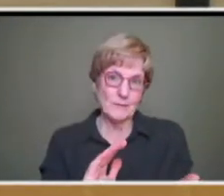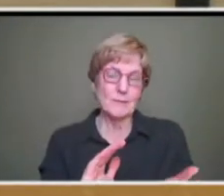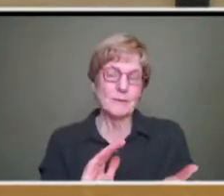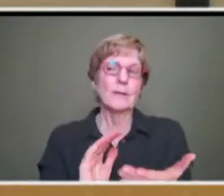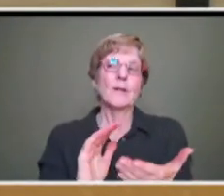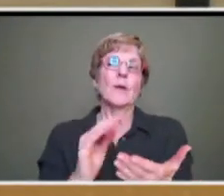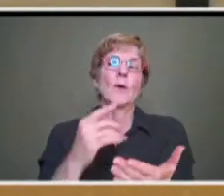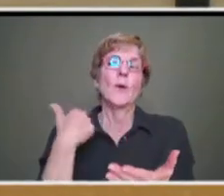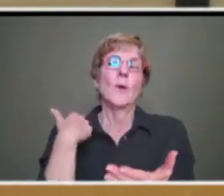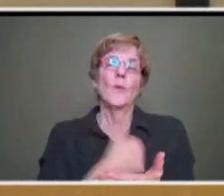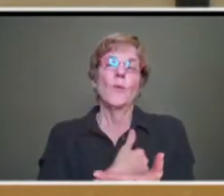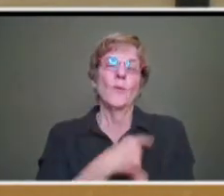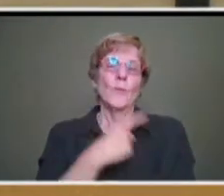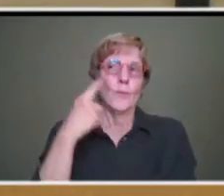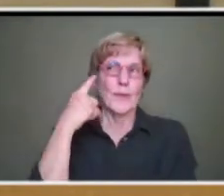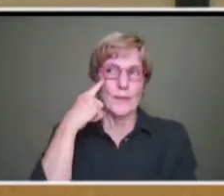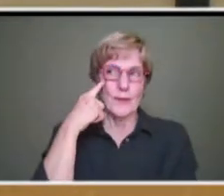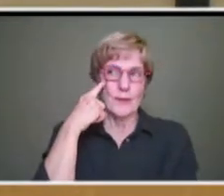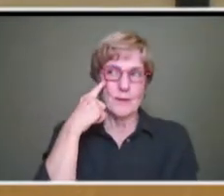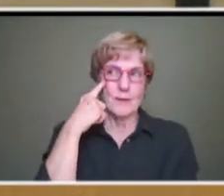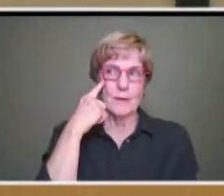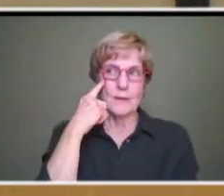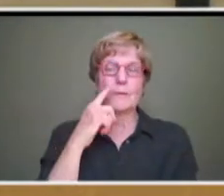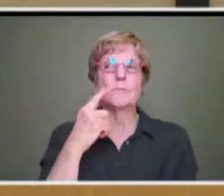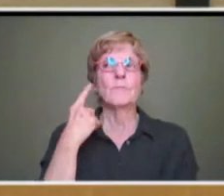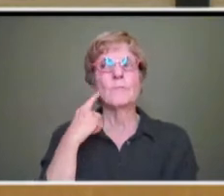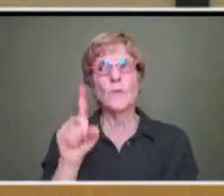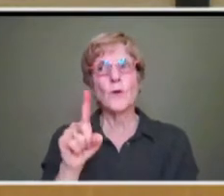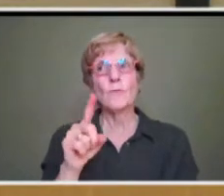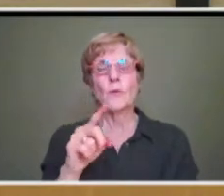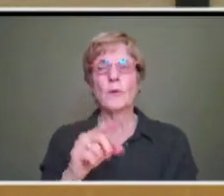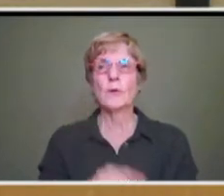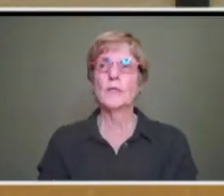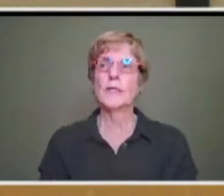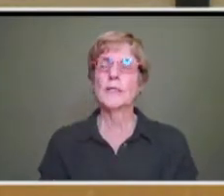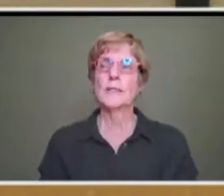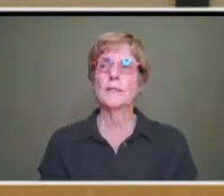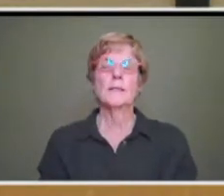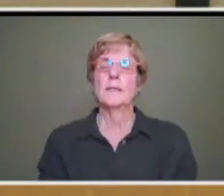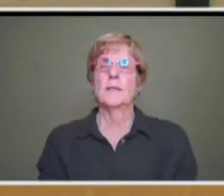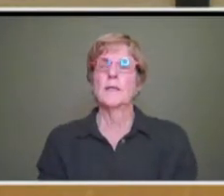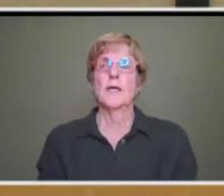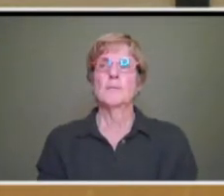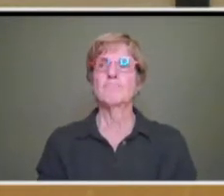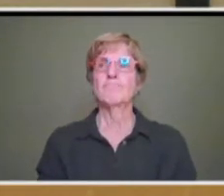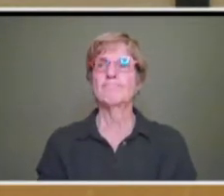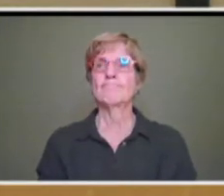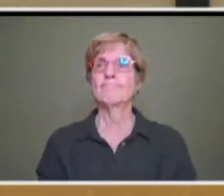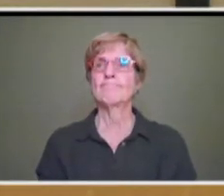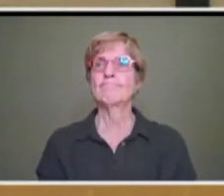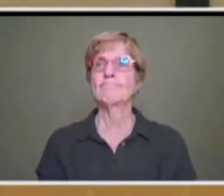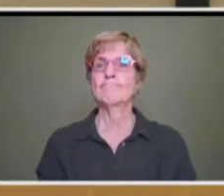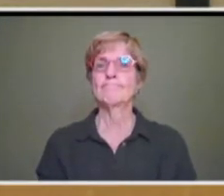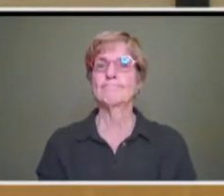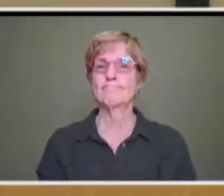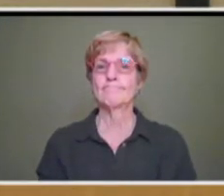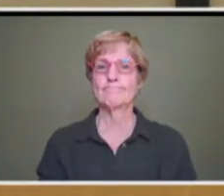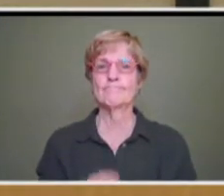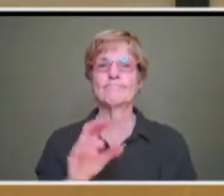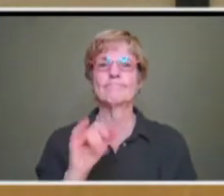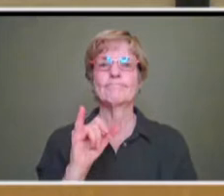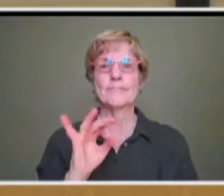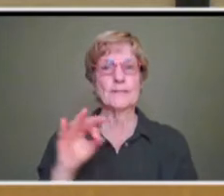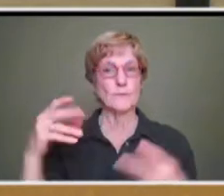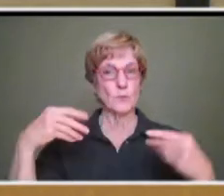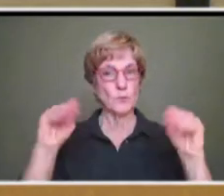we feel that as far as one day if they're recent if they're uh if they are